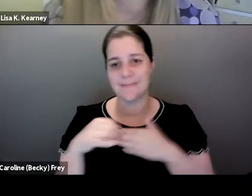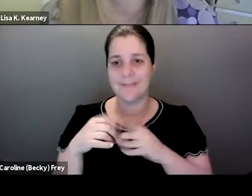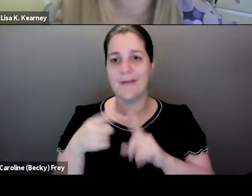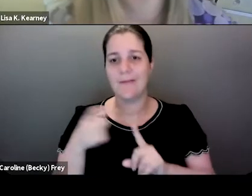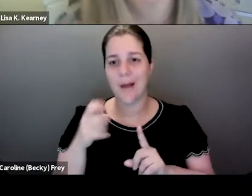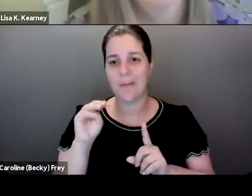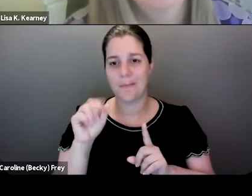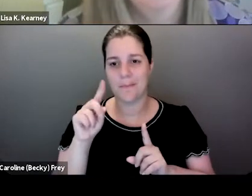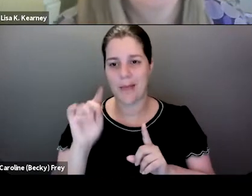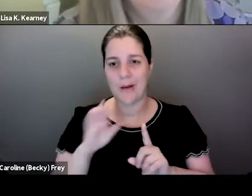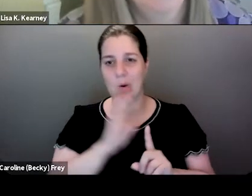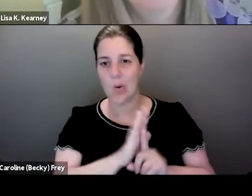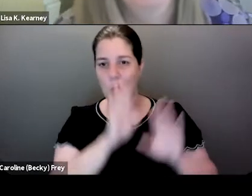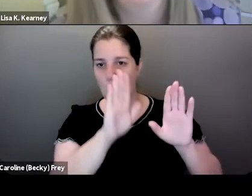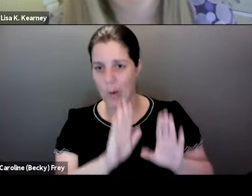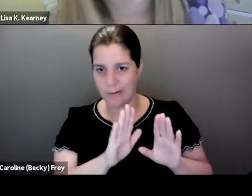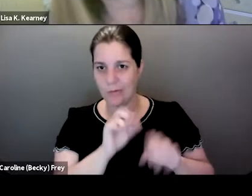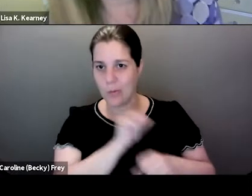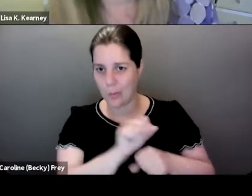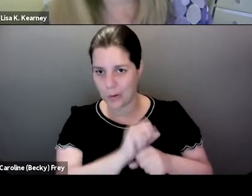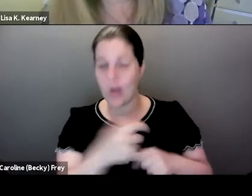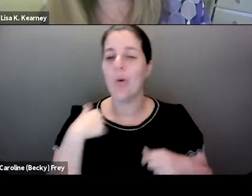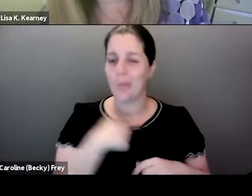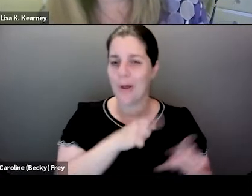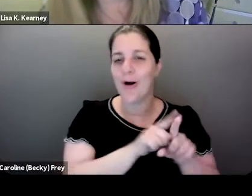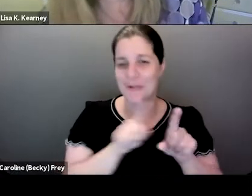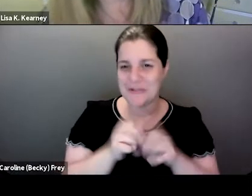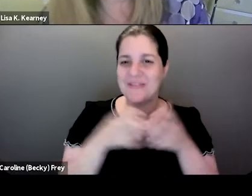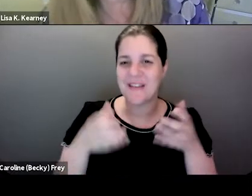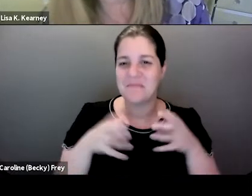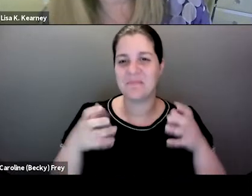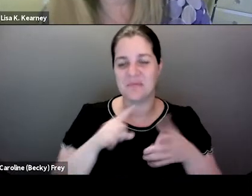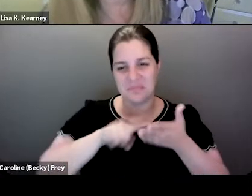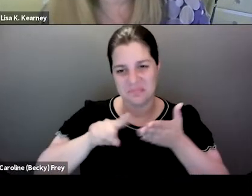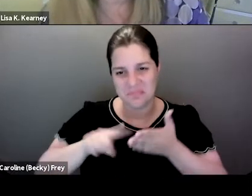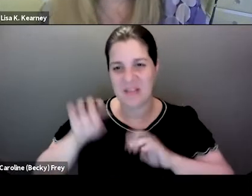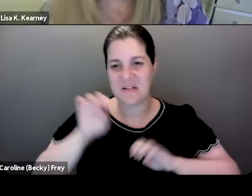We've also done significant evaluation of Veterans and Military Crisis Line. I wanted to